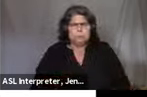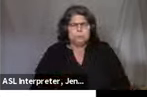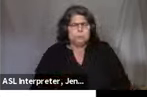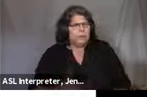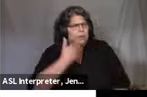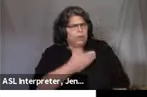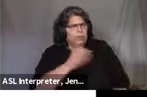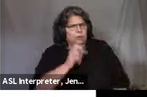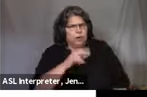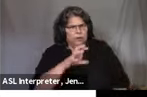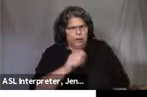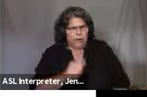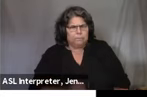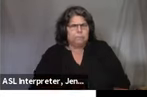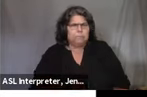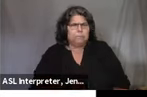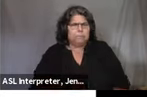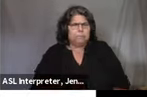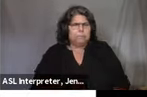Erica.